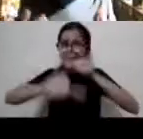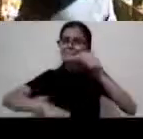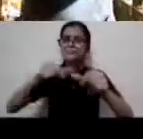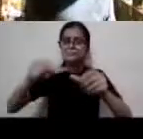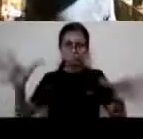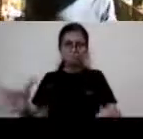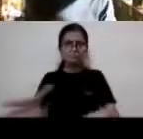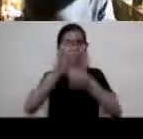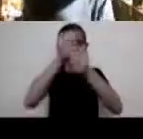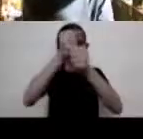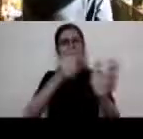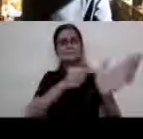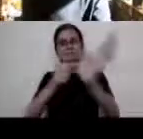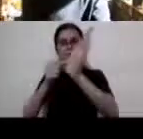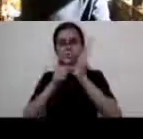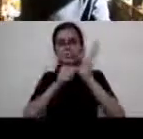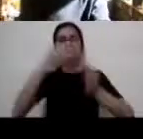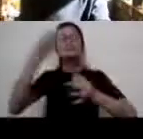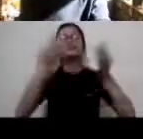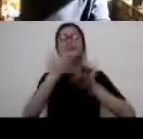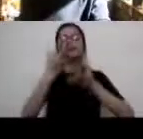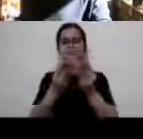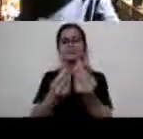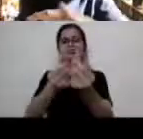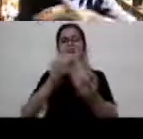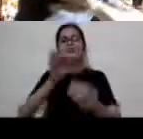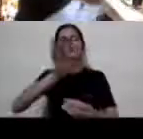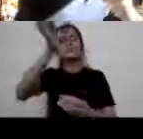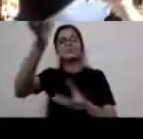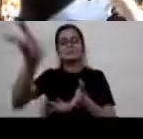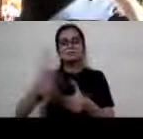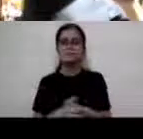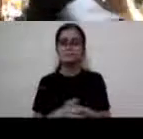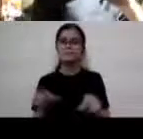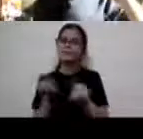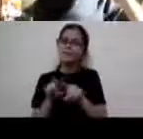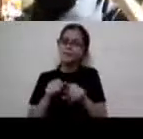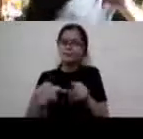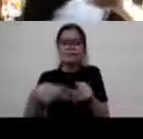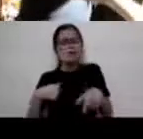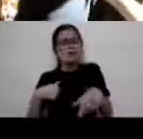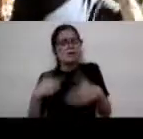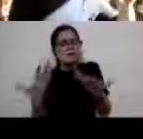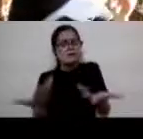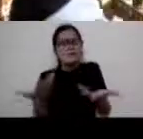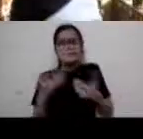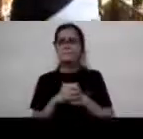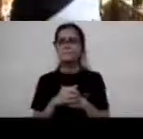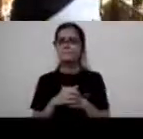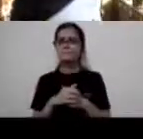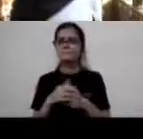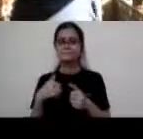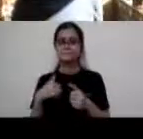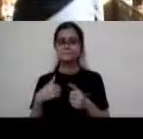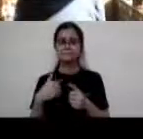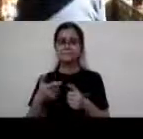with new solutions for the future. But I don't only want to, you know, paint a nice, bright painting